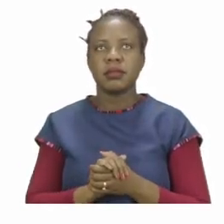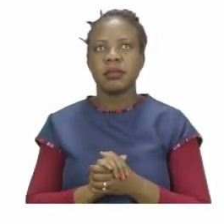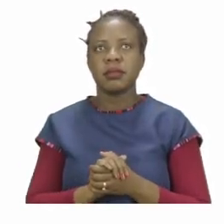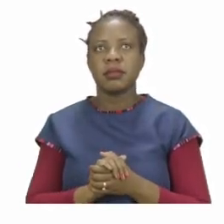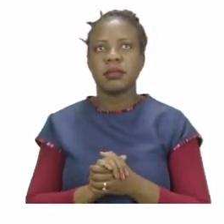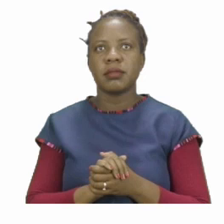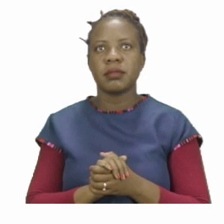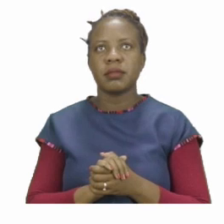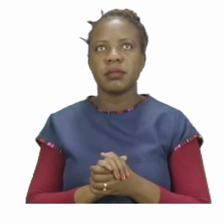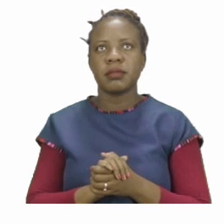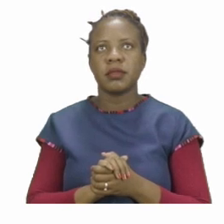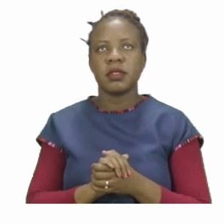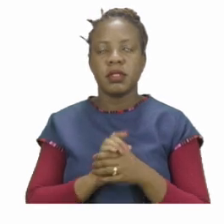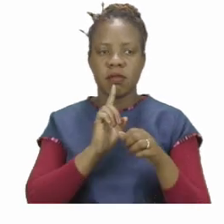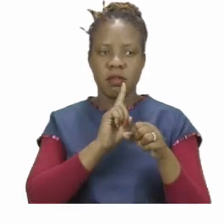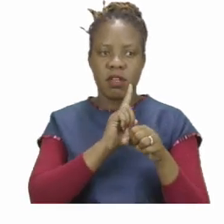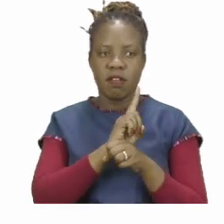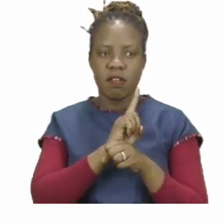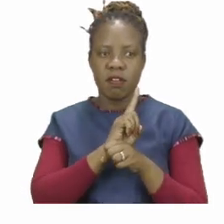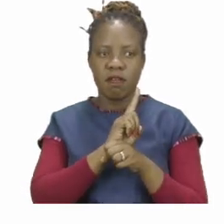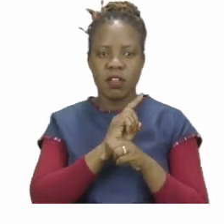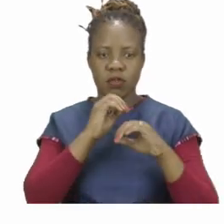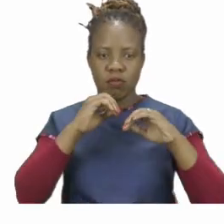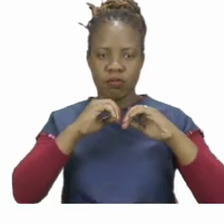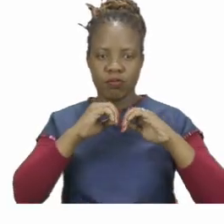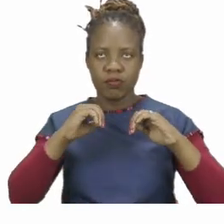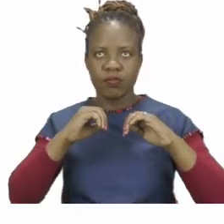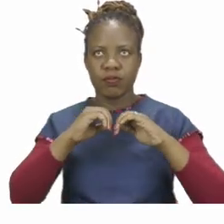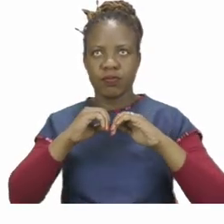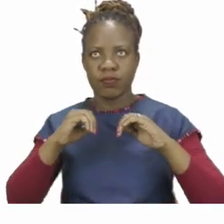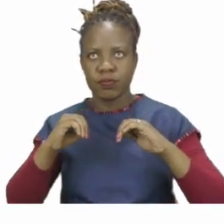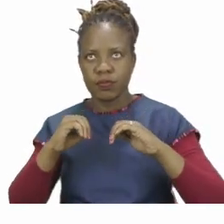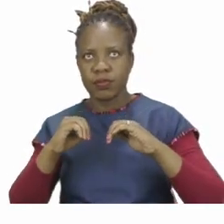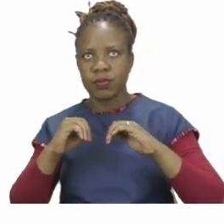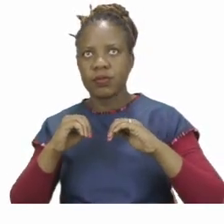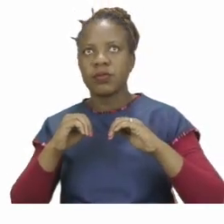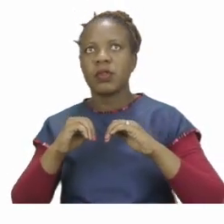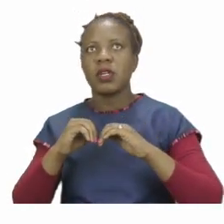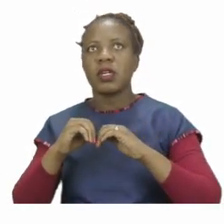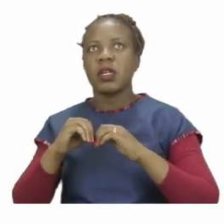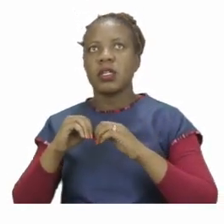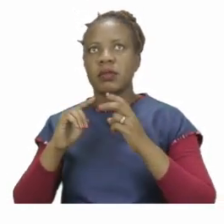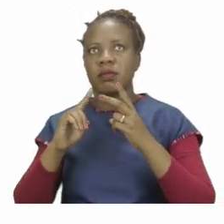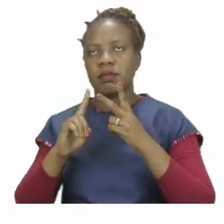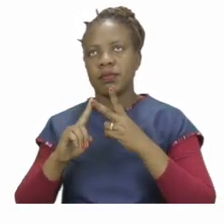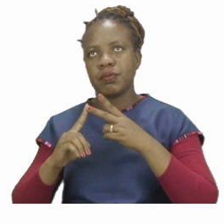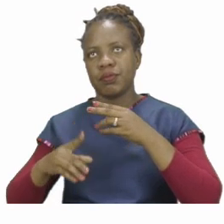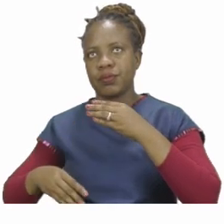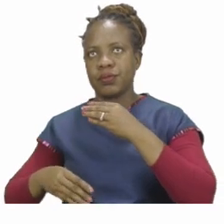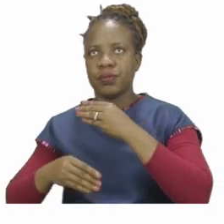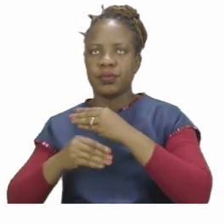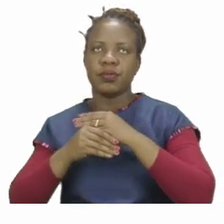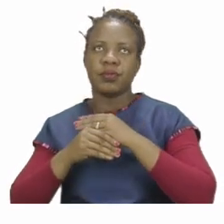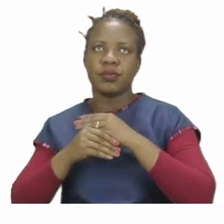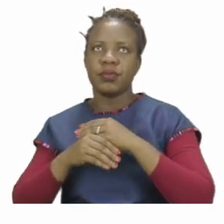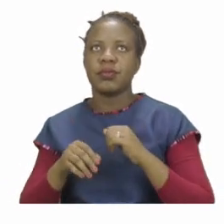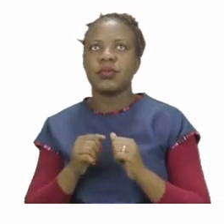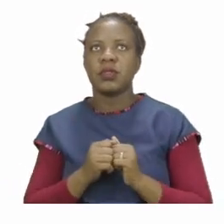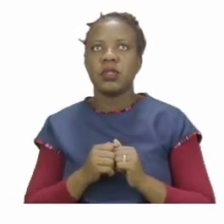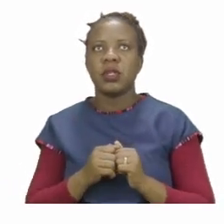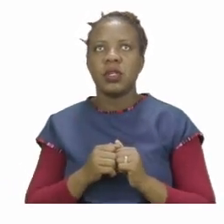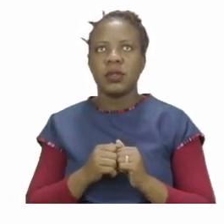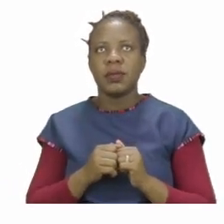and add. Now let's quickly look at that example to see how do we decompose and